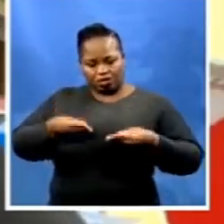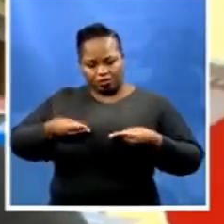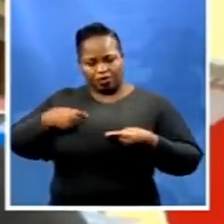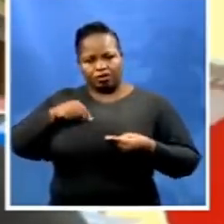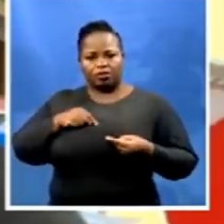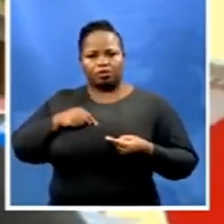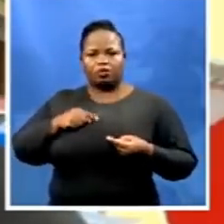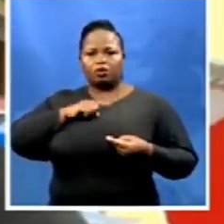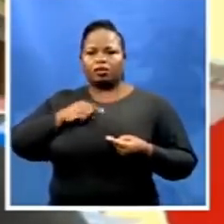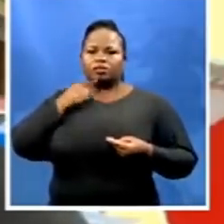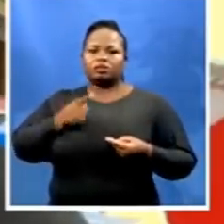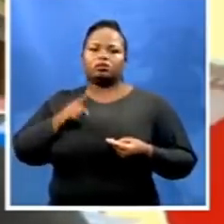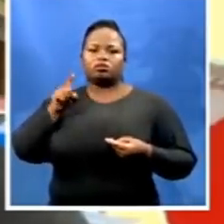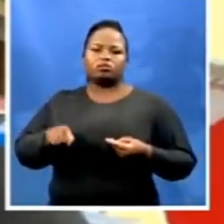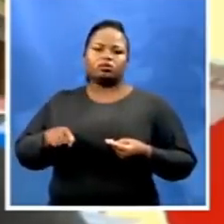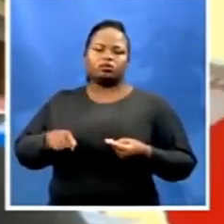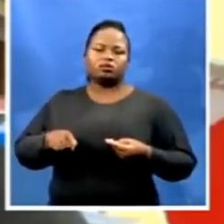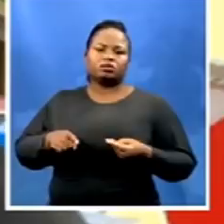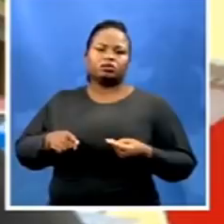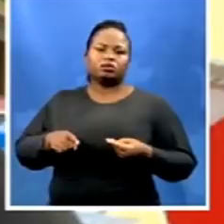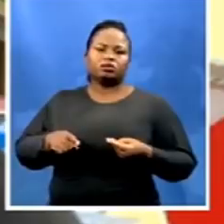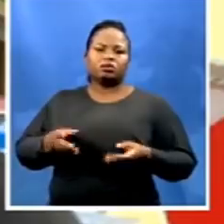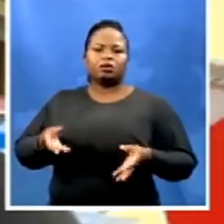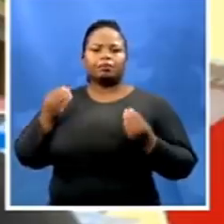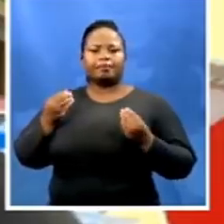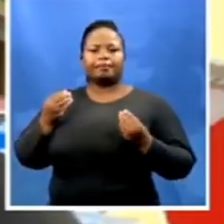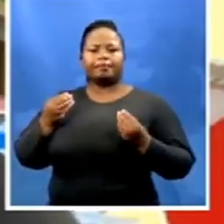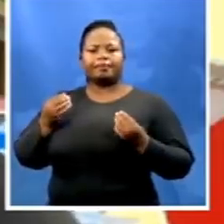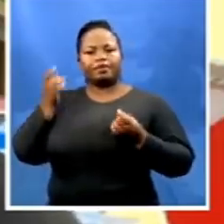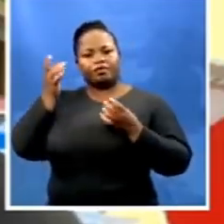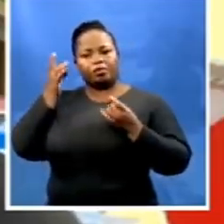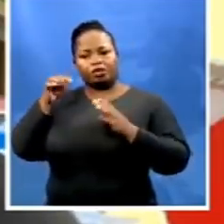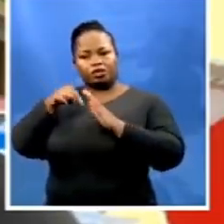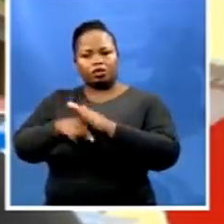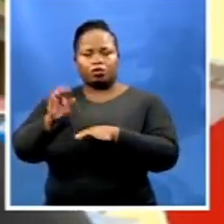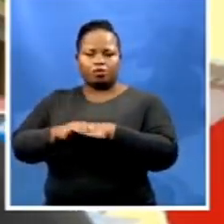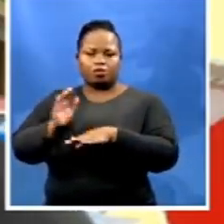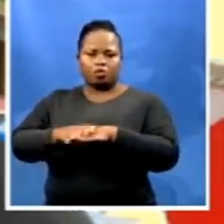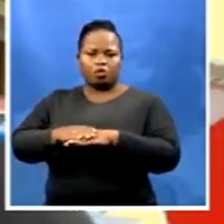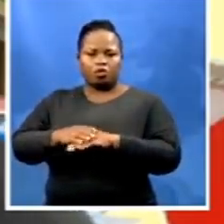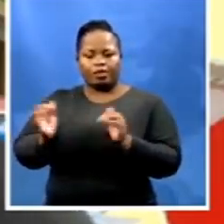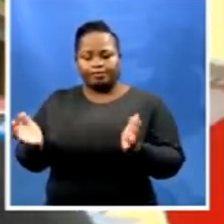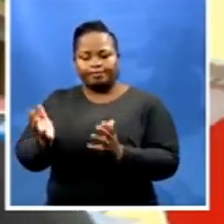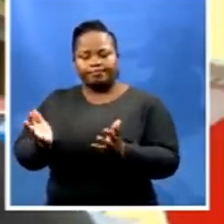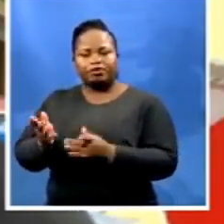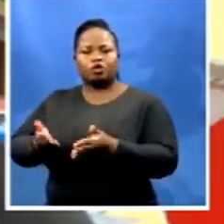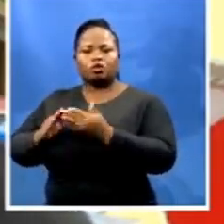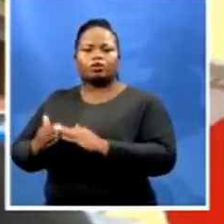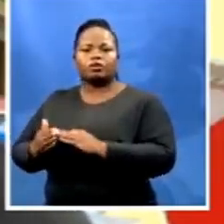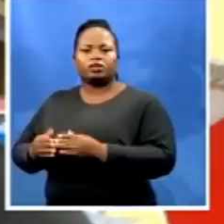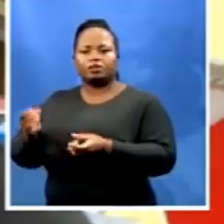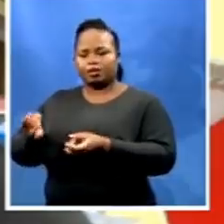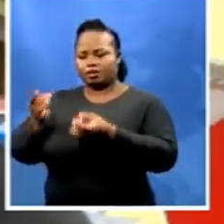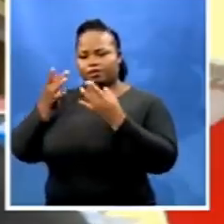information, and we need to mobilize the community to give such information. We have also reported a